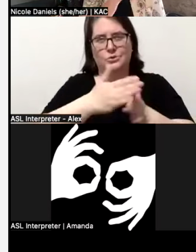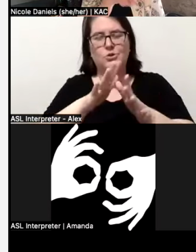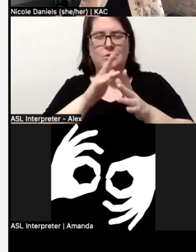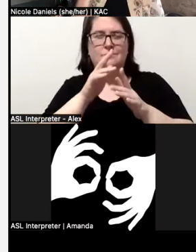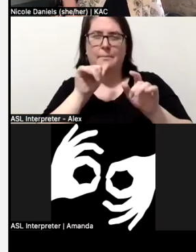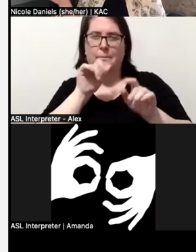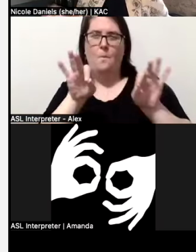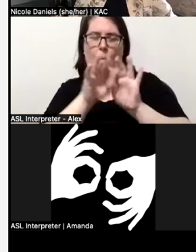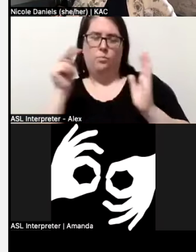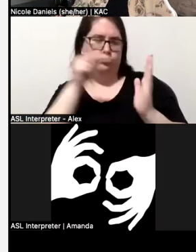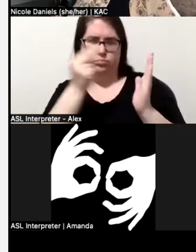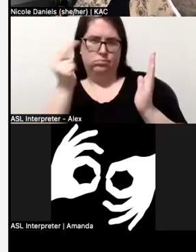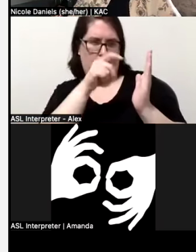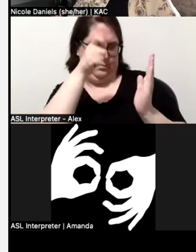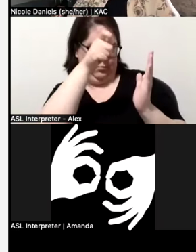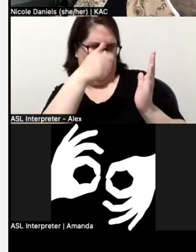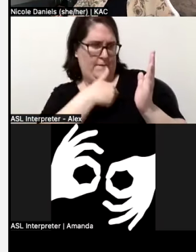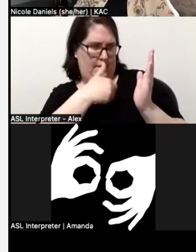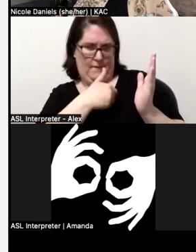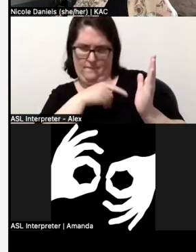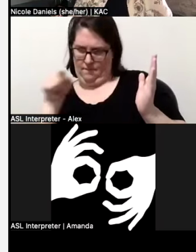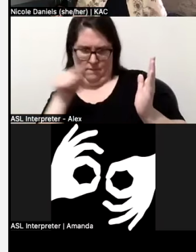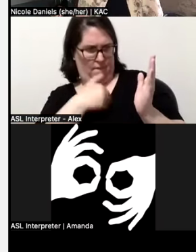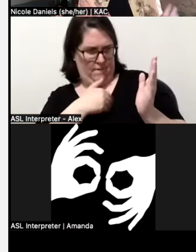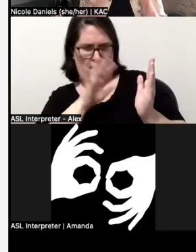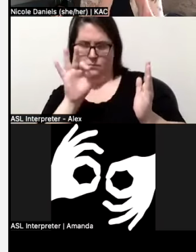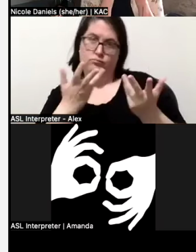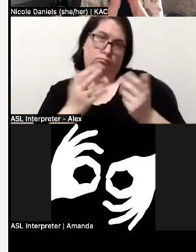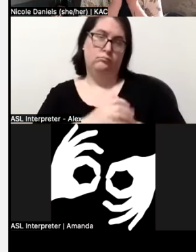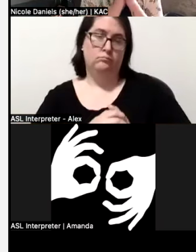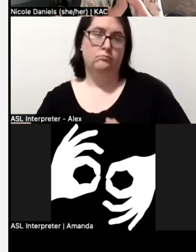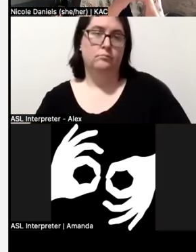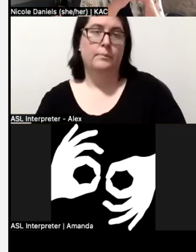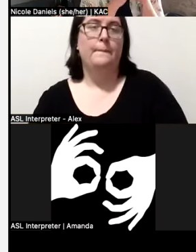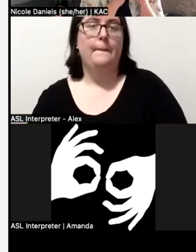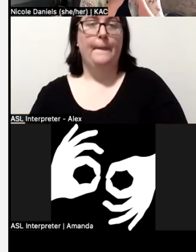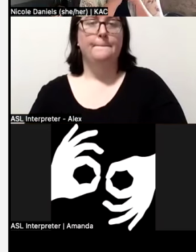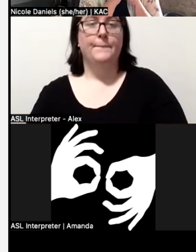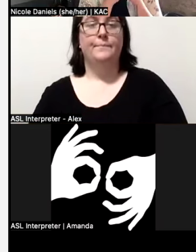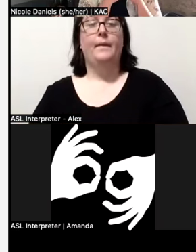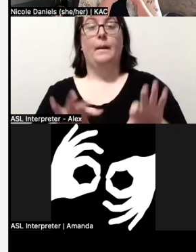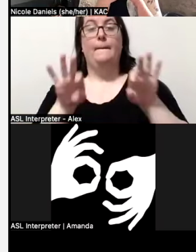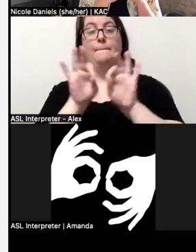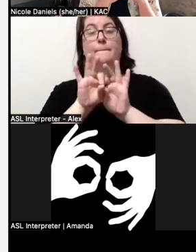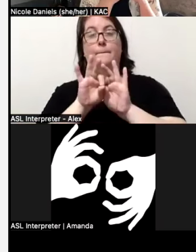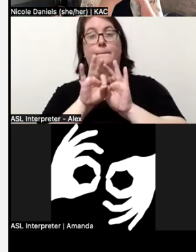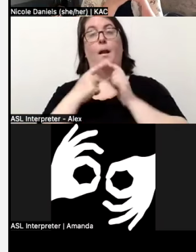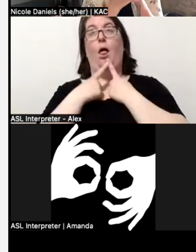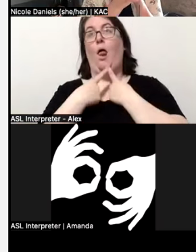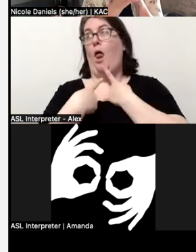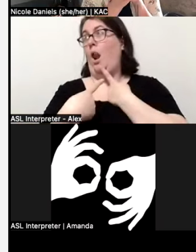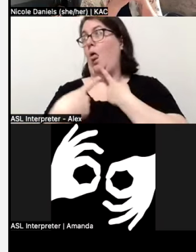and make sure you're ticking all of the boxes on that question. You want to be clear and concise. So